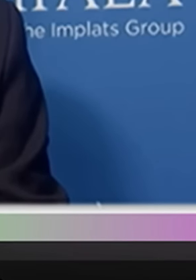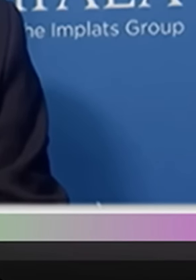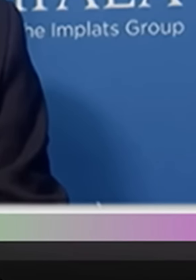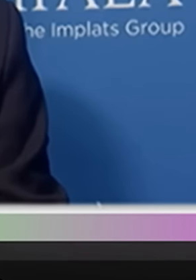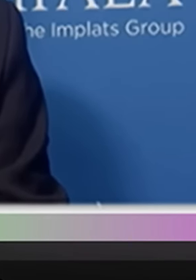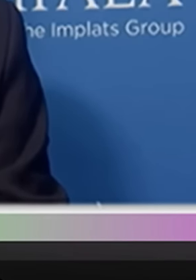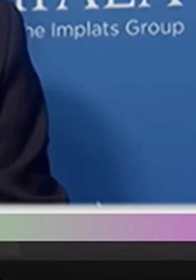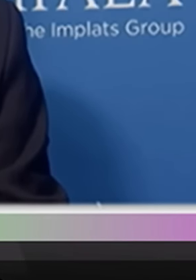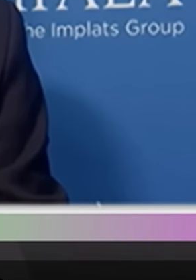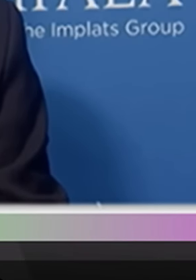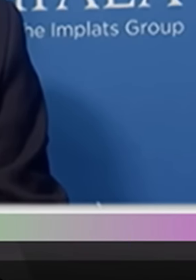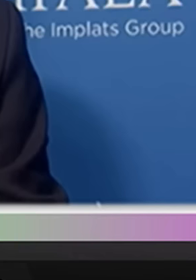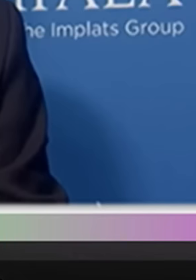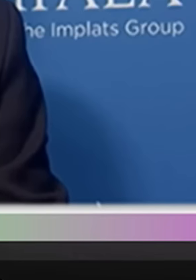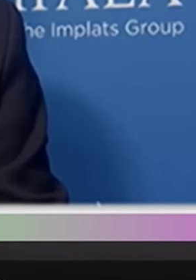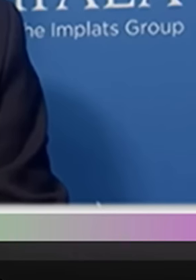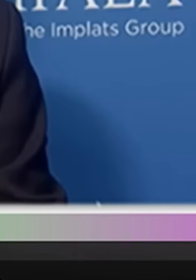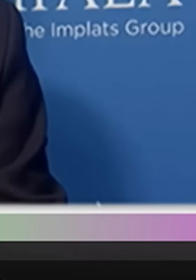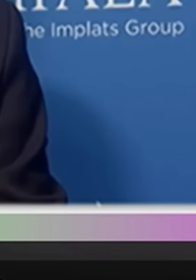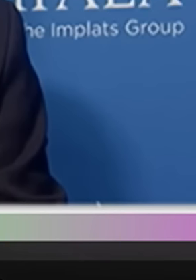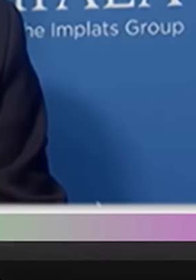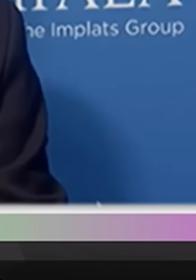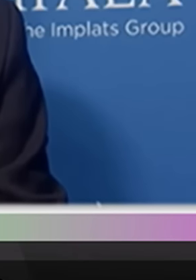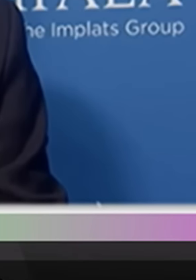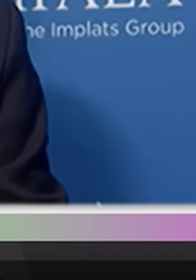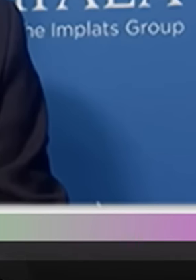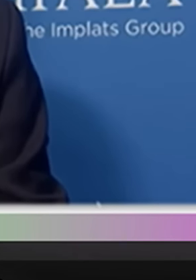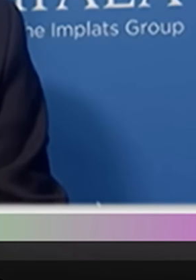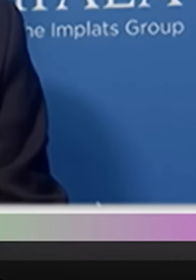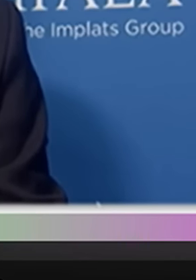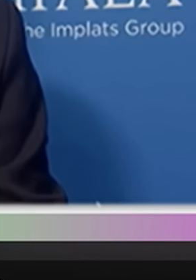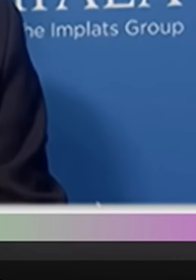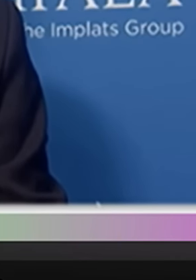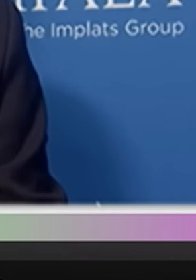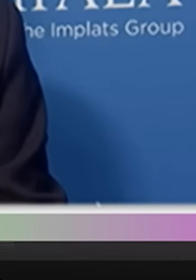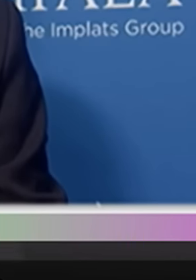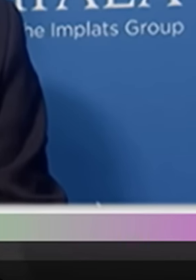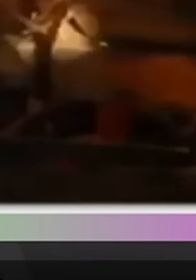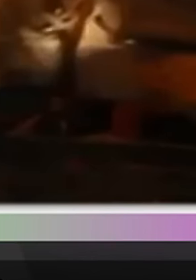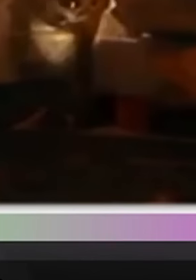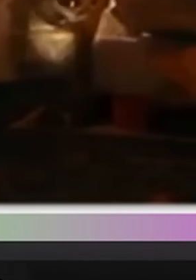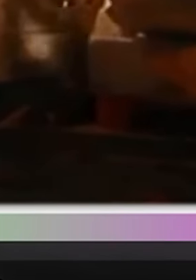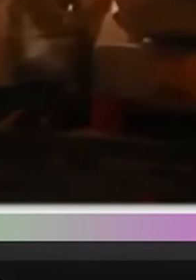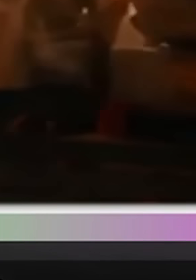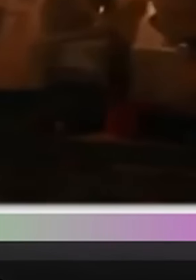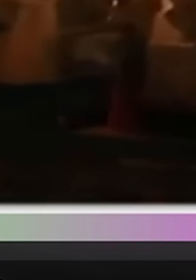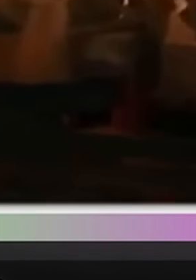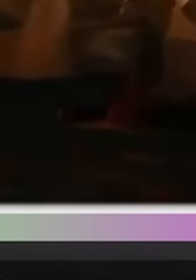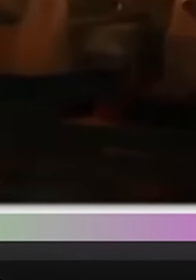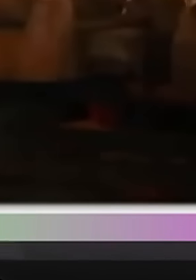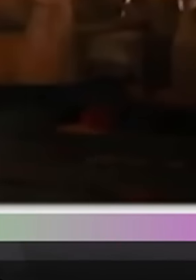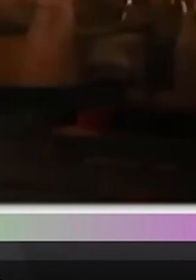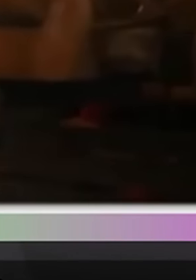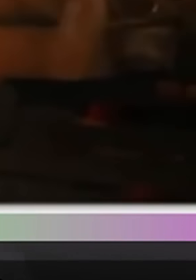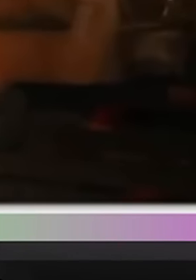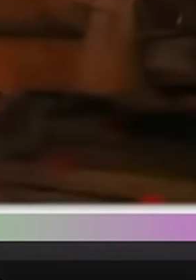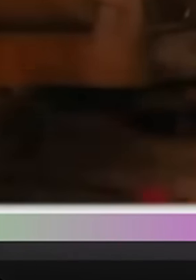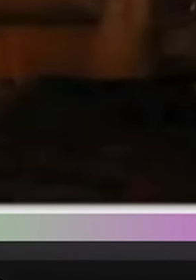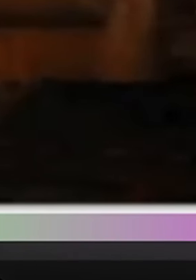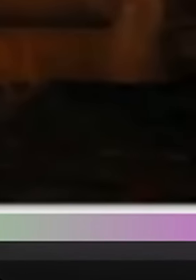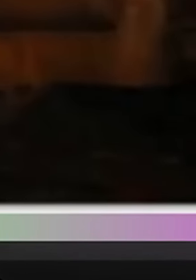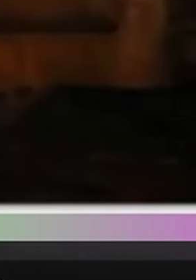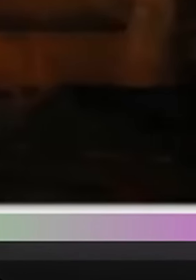because it disturbs or it causes instability on the strategic development plan that the producers of mine industry is intending to roll